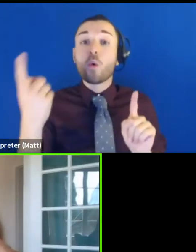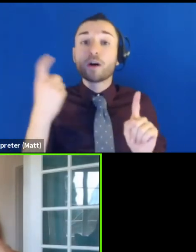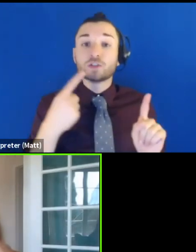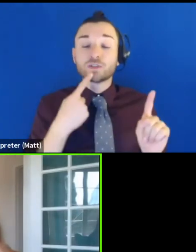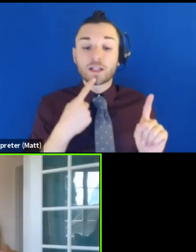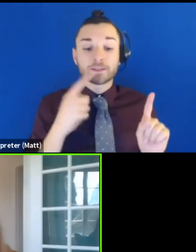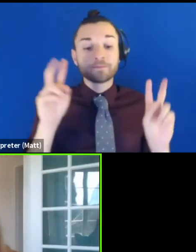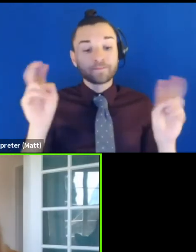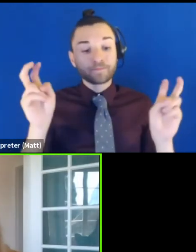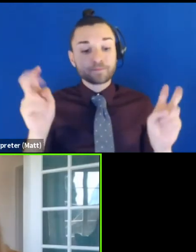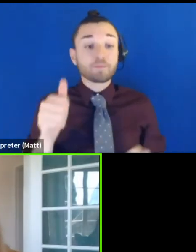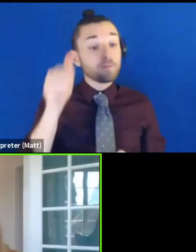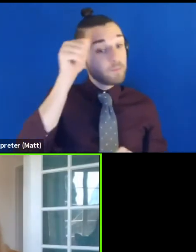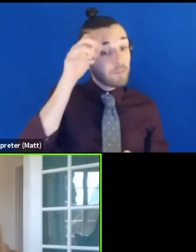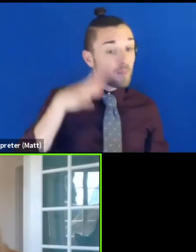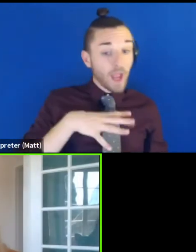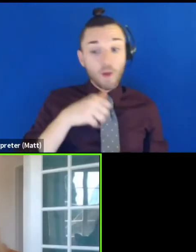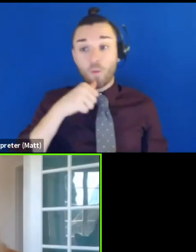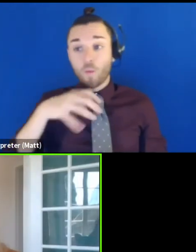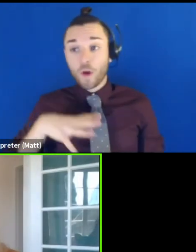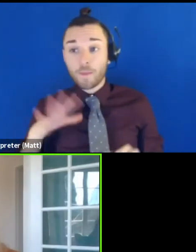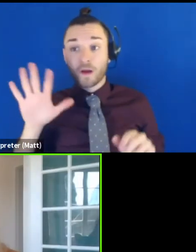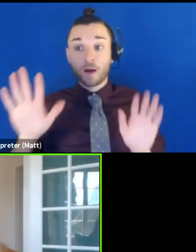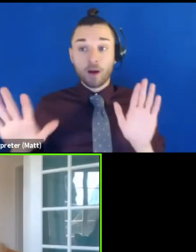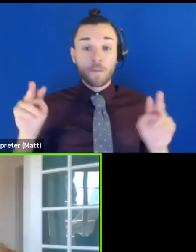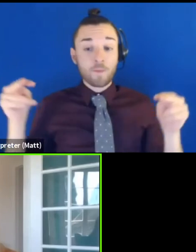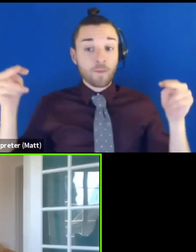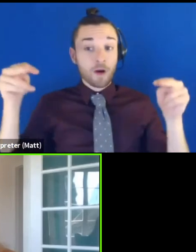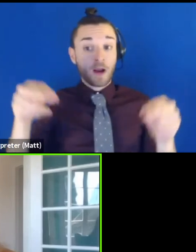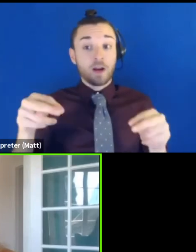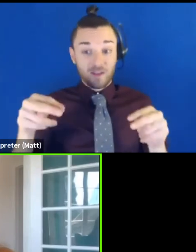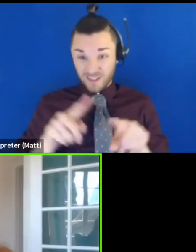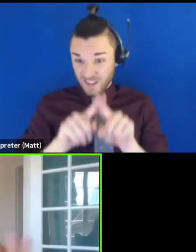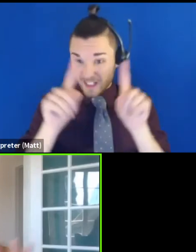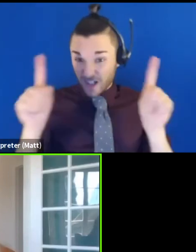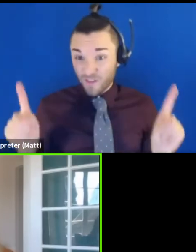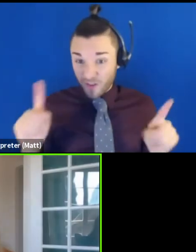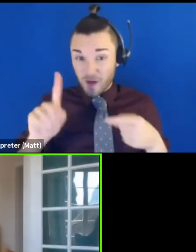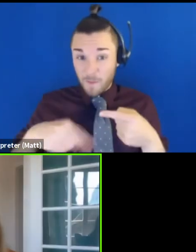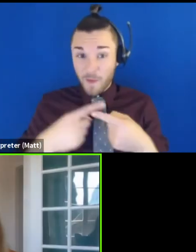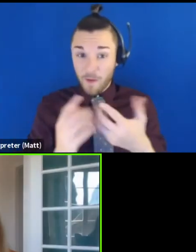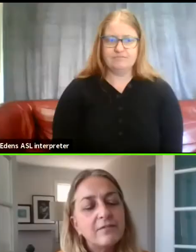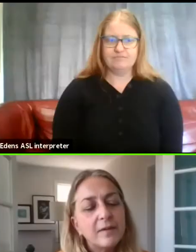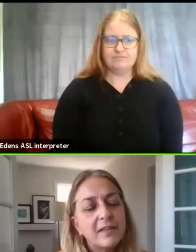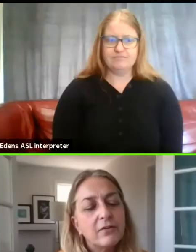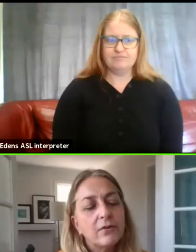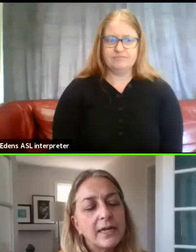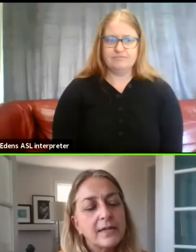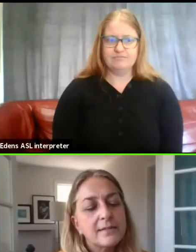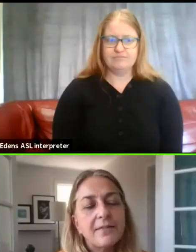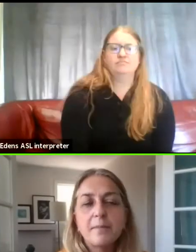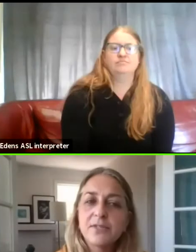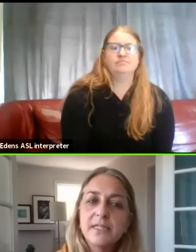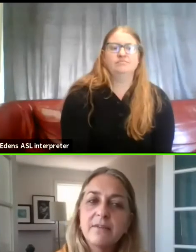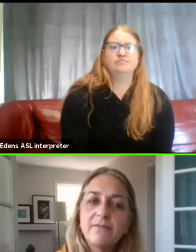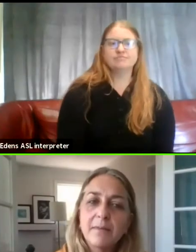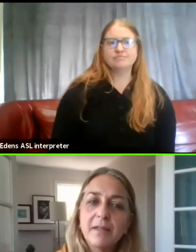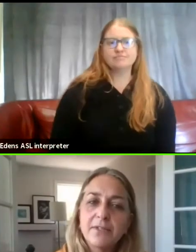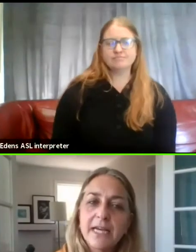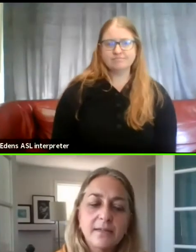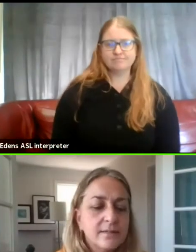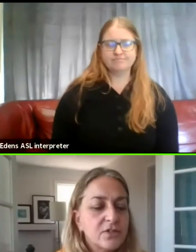and female critics perceive Jewish women protagonists and how does this affect the success of a show? Male and female critics, how they